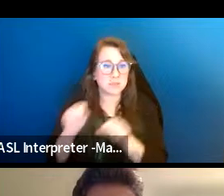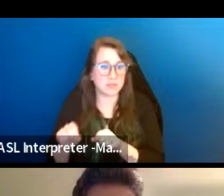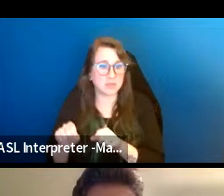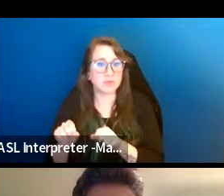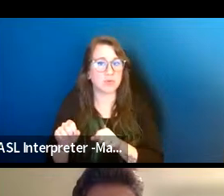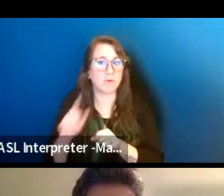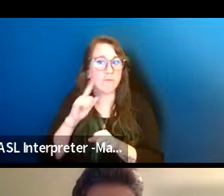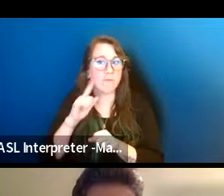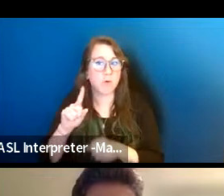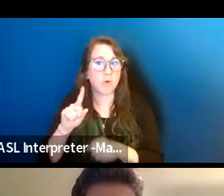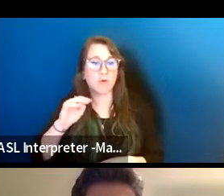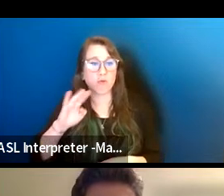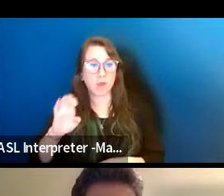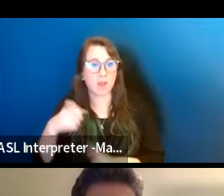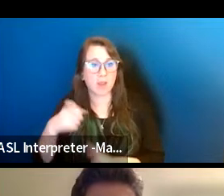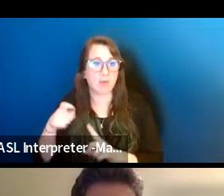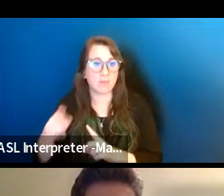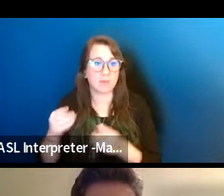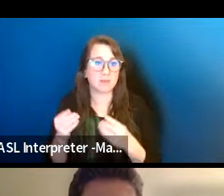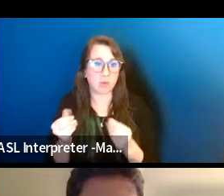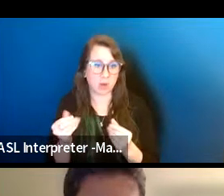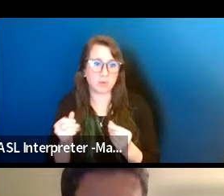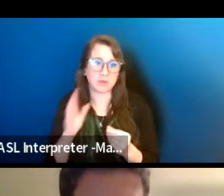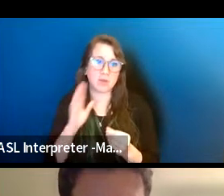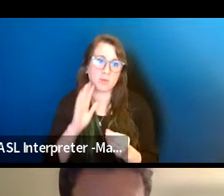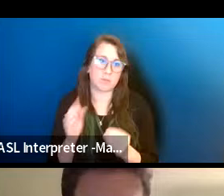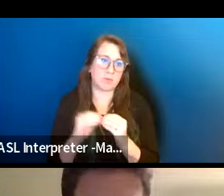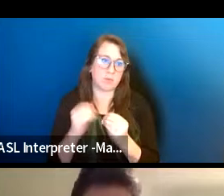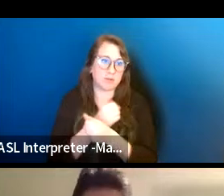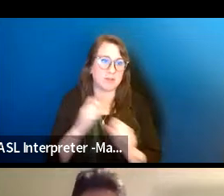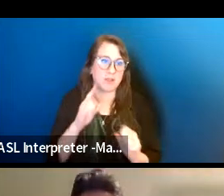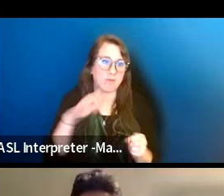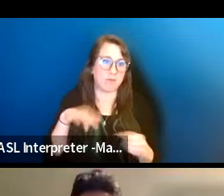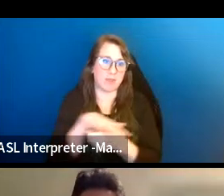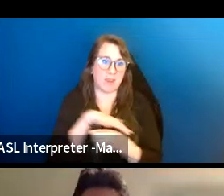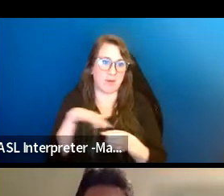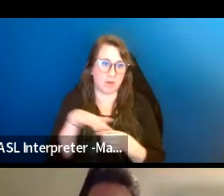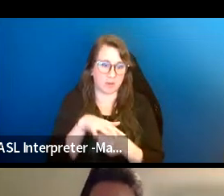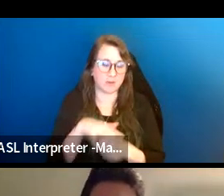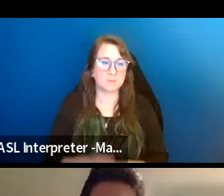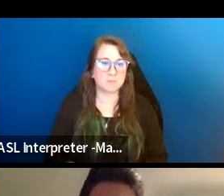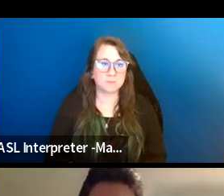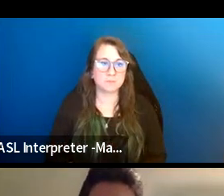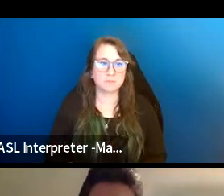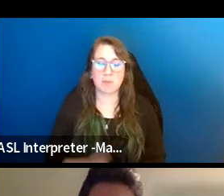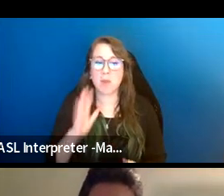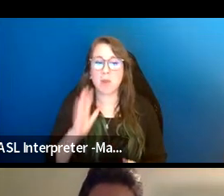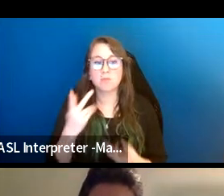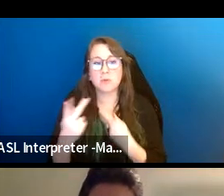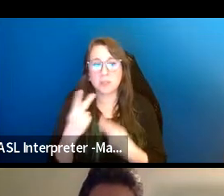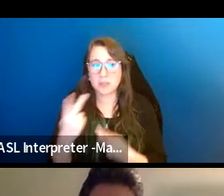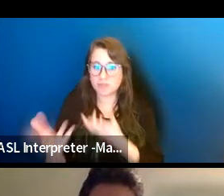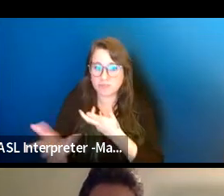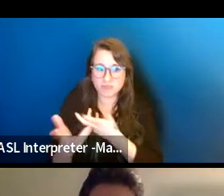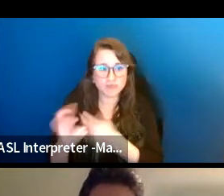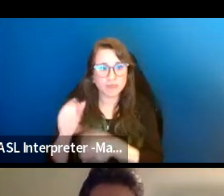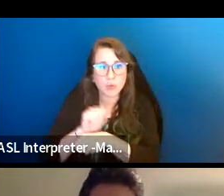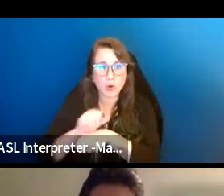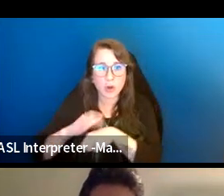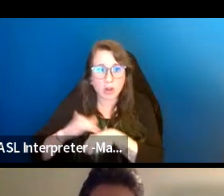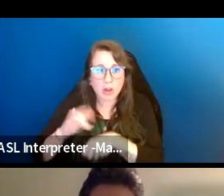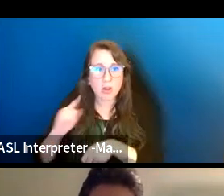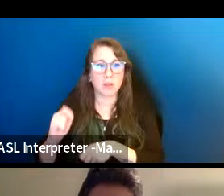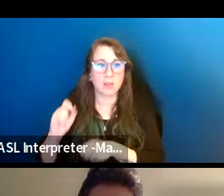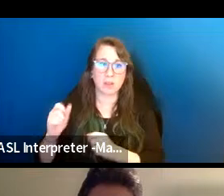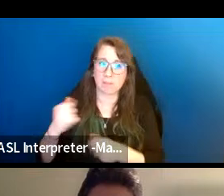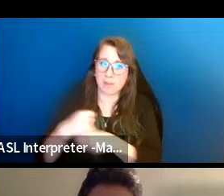for crime coming from this property. It will be safer for the neighborhood. But let's work on it. Let's make an ongoing Well, if I conversation.